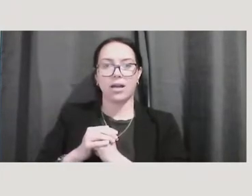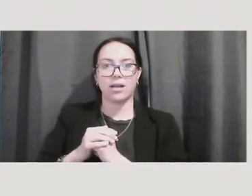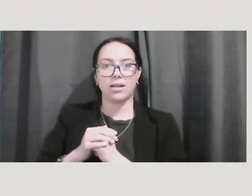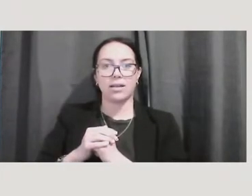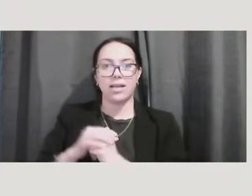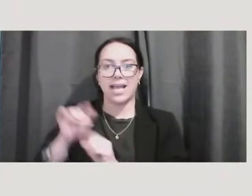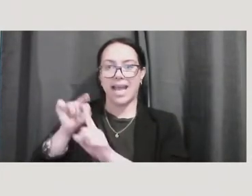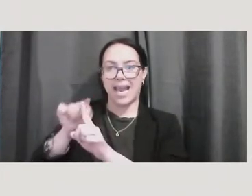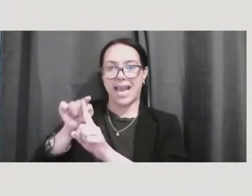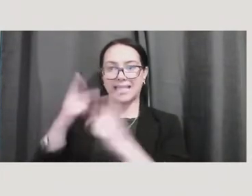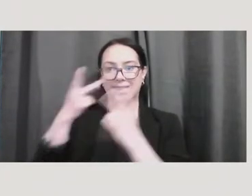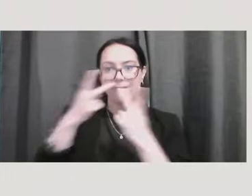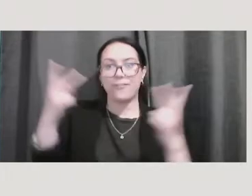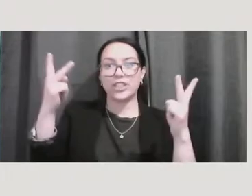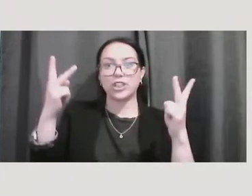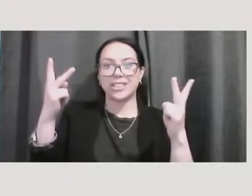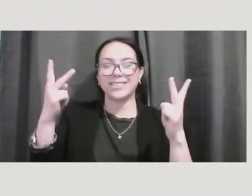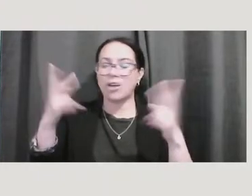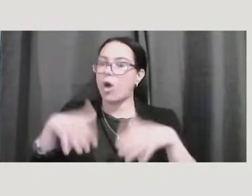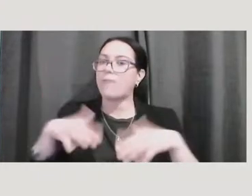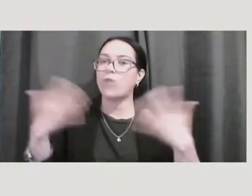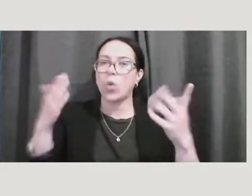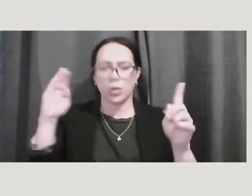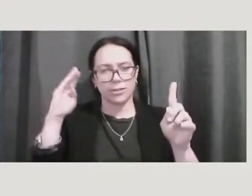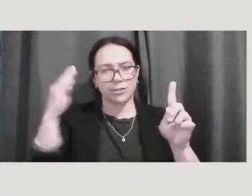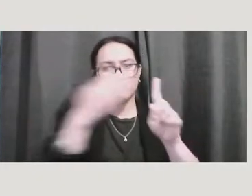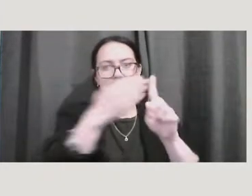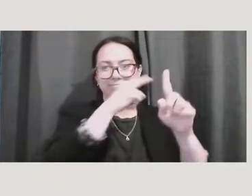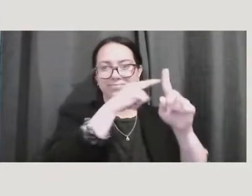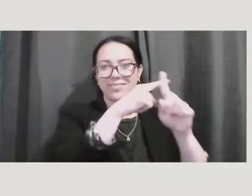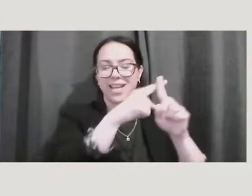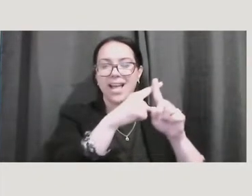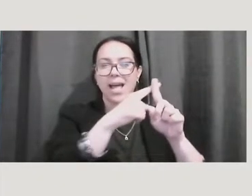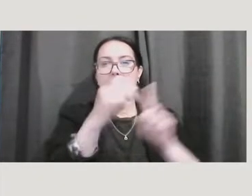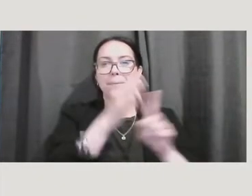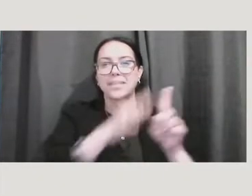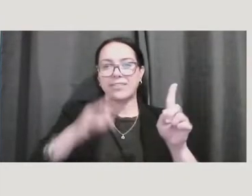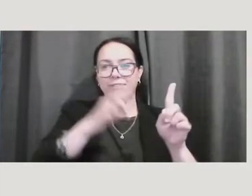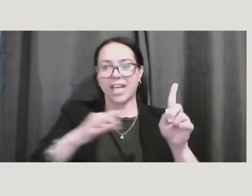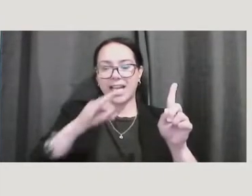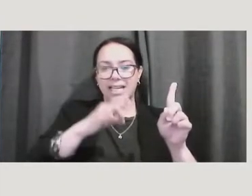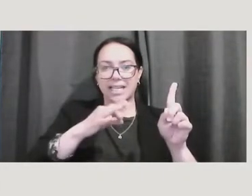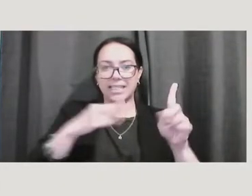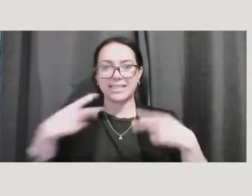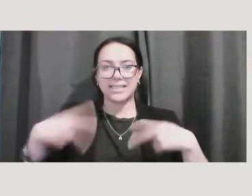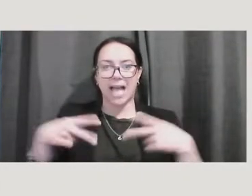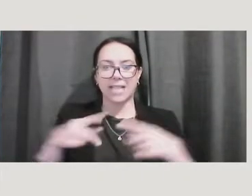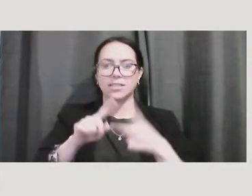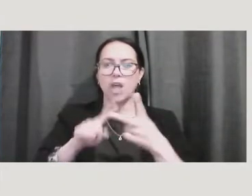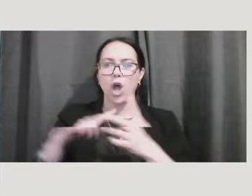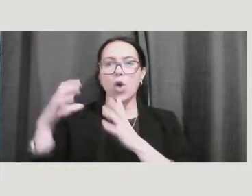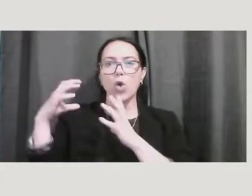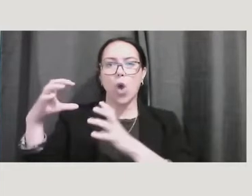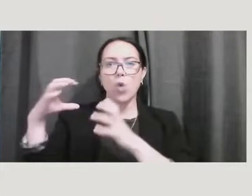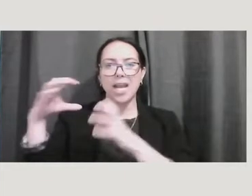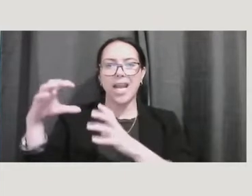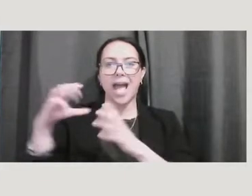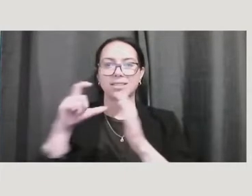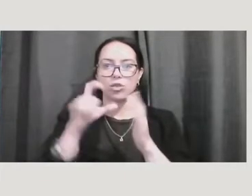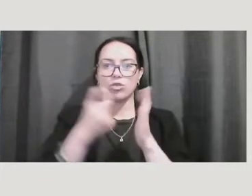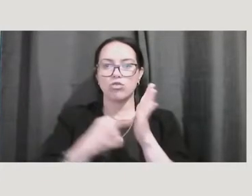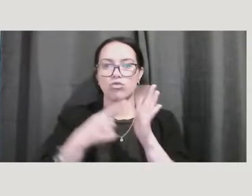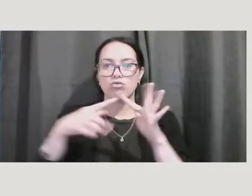of course was the Pacific Dance coconut crew would just we had just done a performance at that